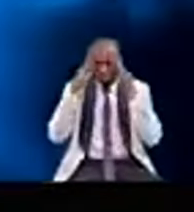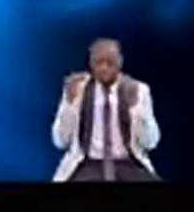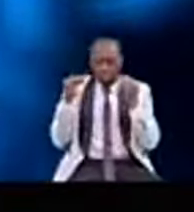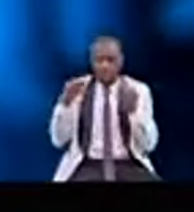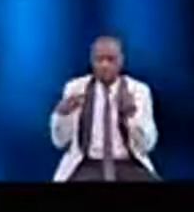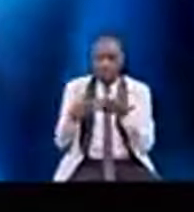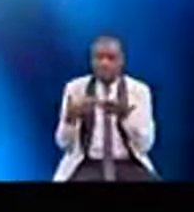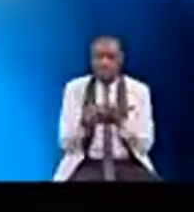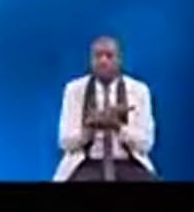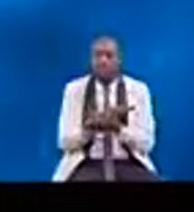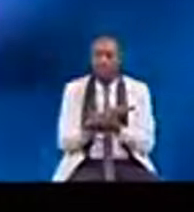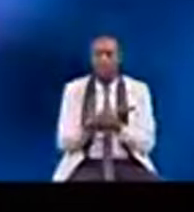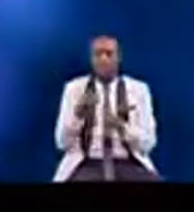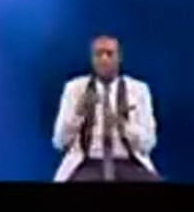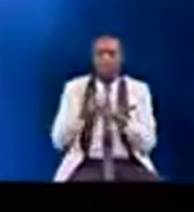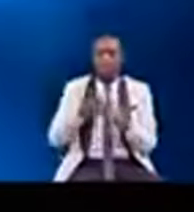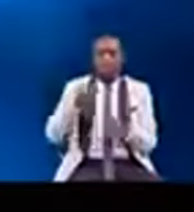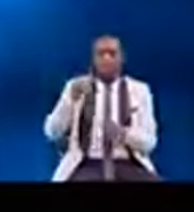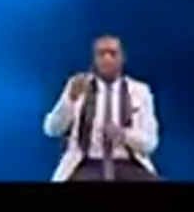this number I'm going to call now,